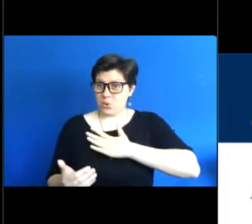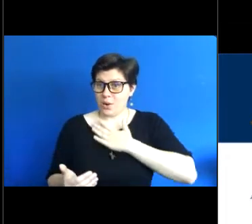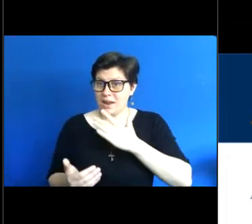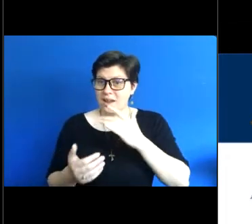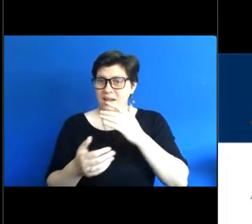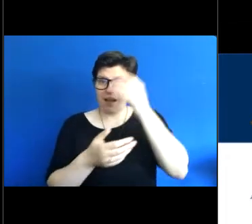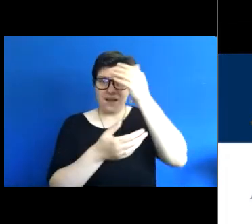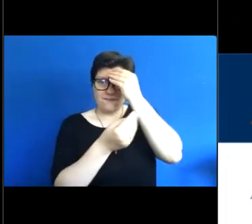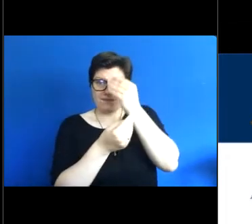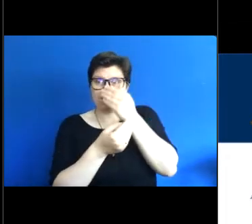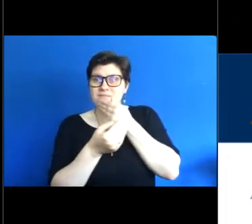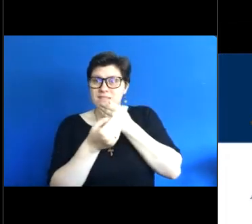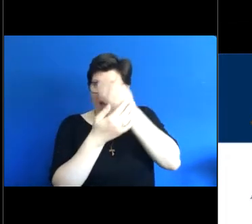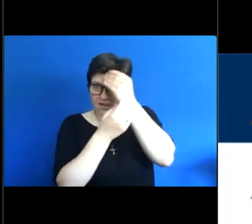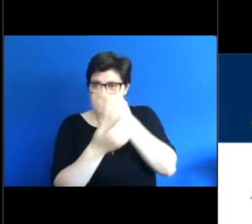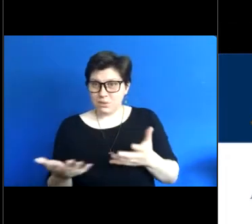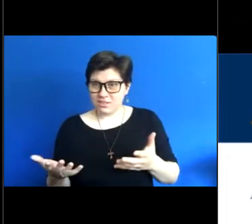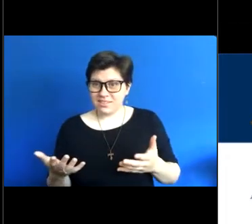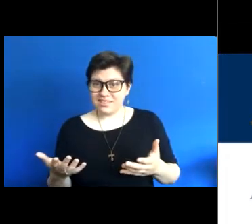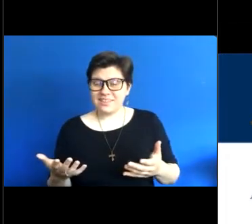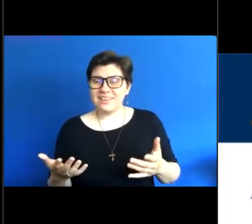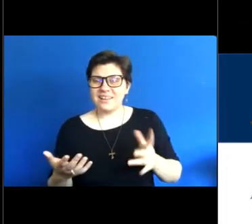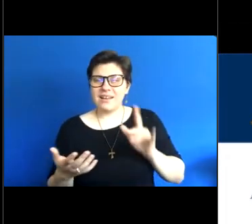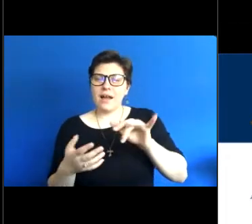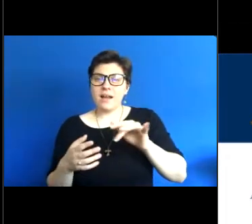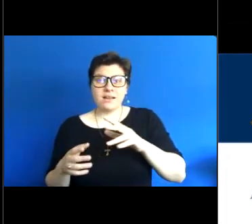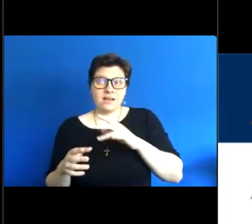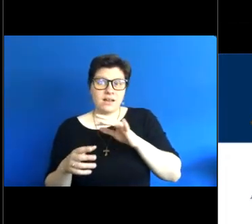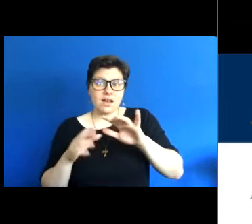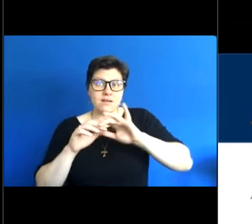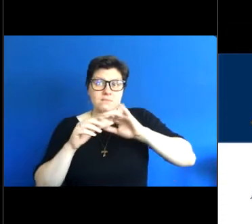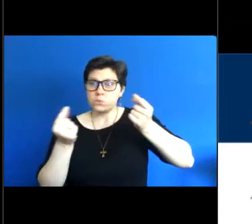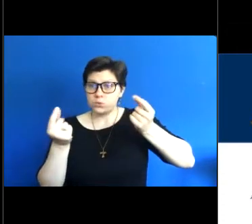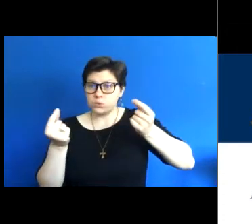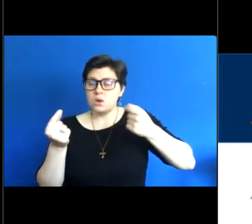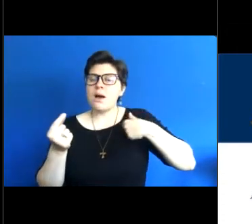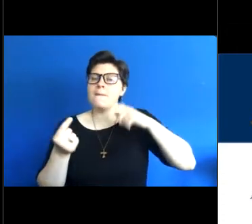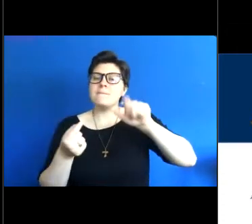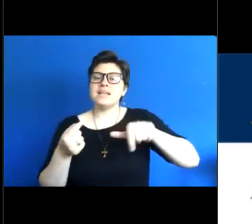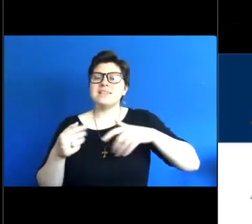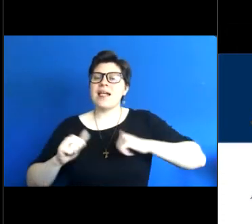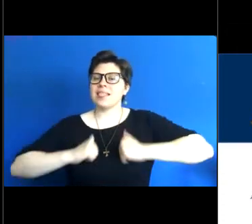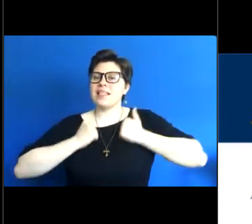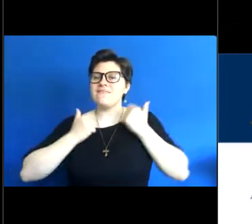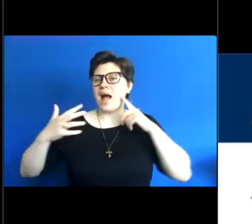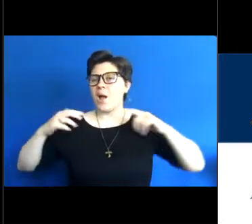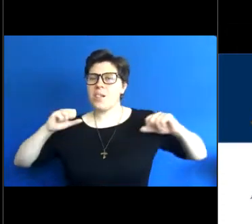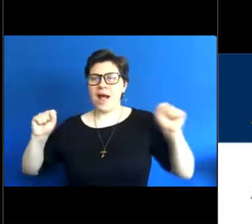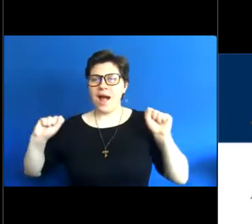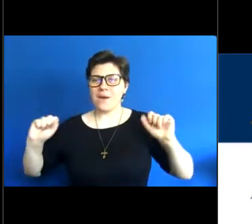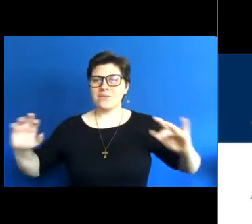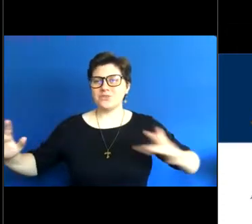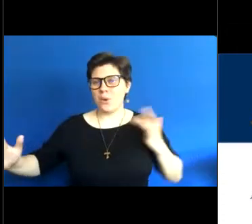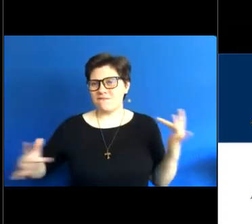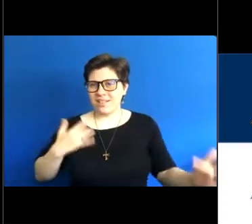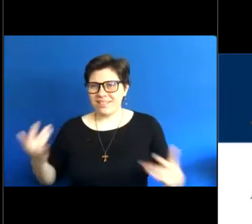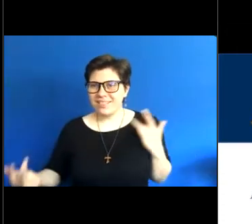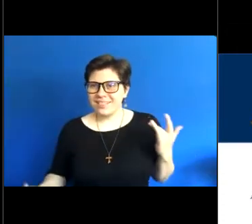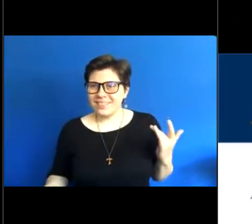very practical note for each of us is that we need to live out loud. We need to live joyfully. Beyond